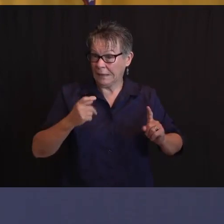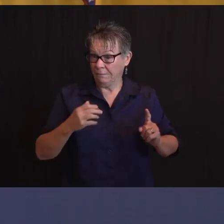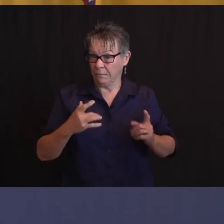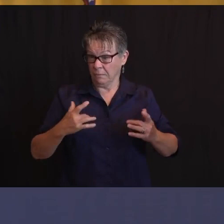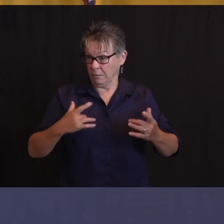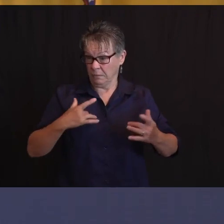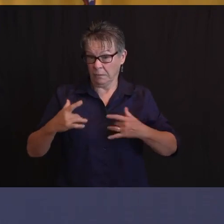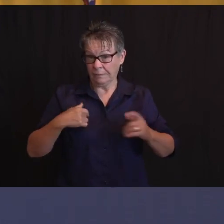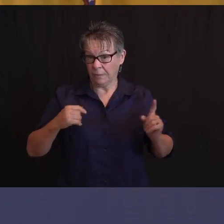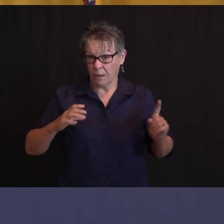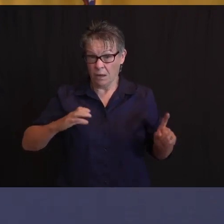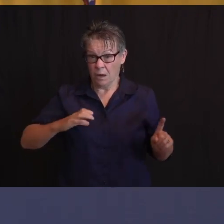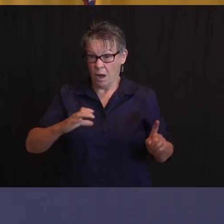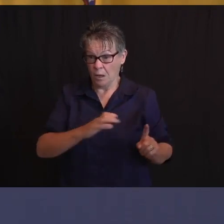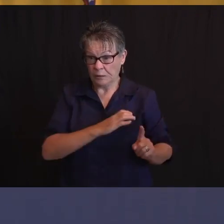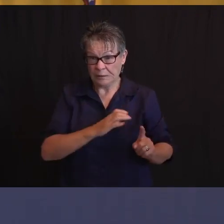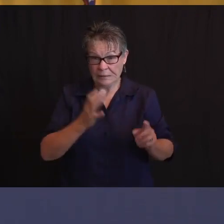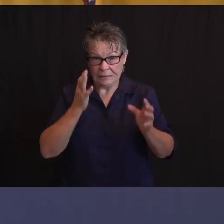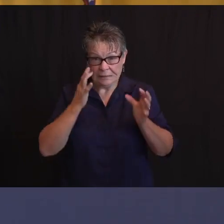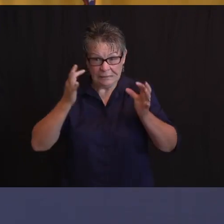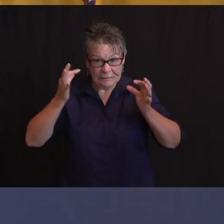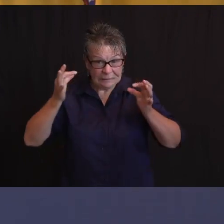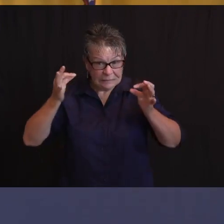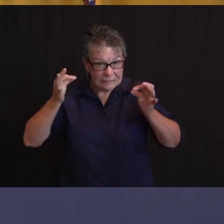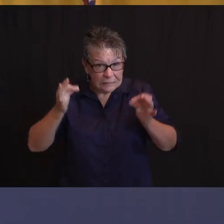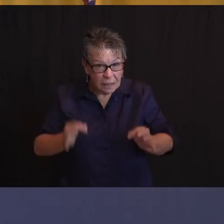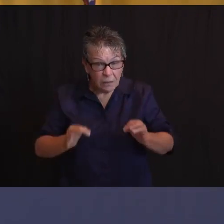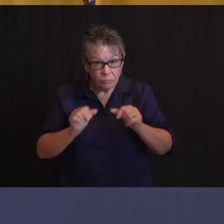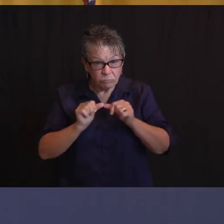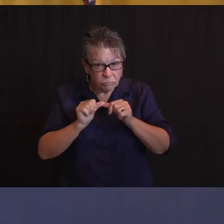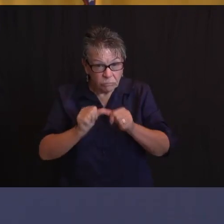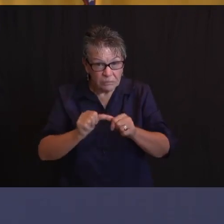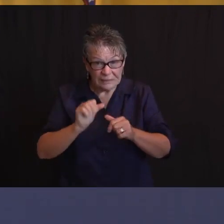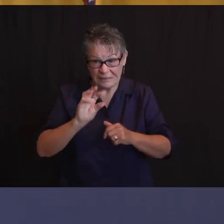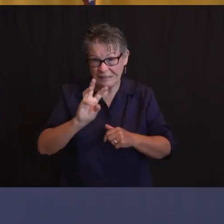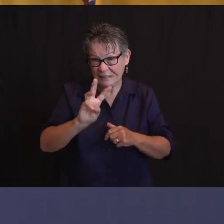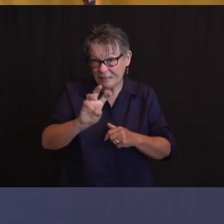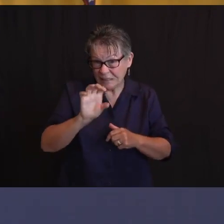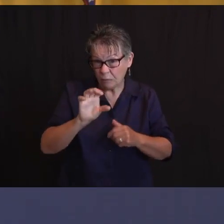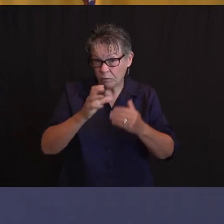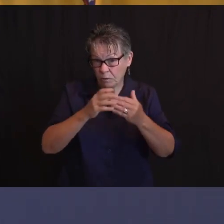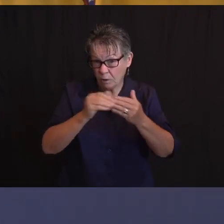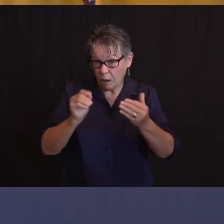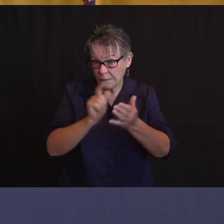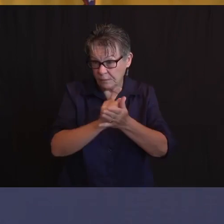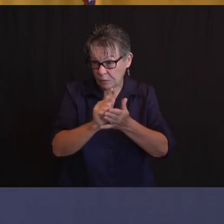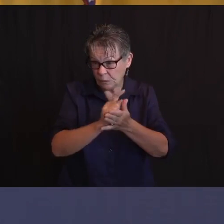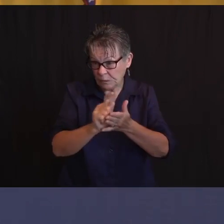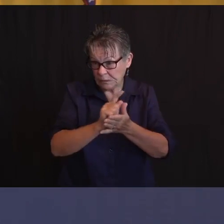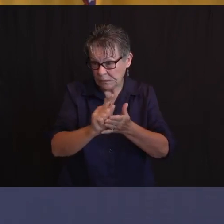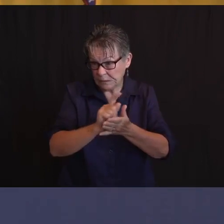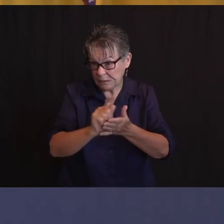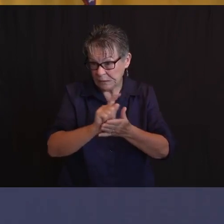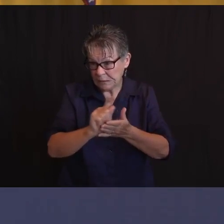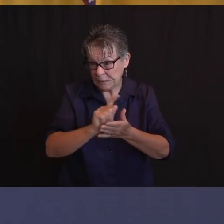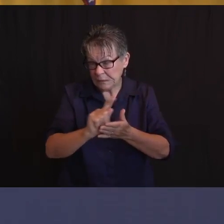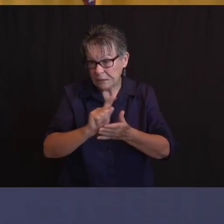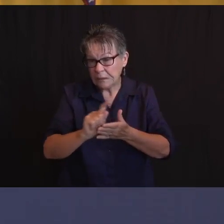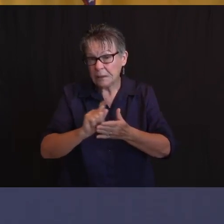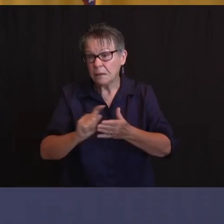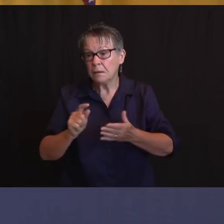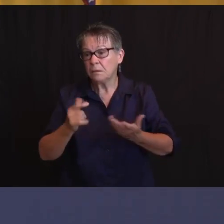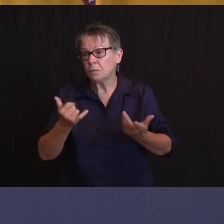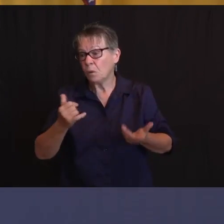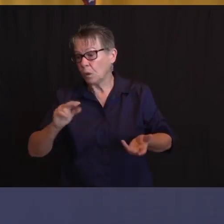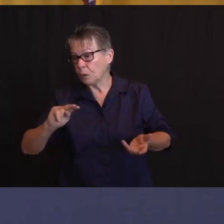of the $600, that then the state would have to go back and recoup this money. So the feds really haven't answered a lot of questions, which is why we are